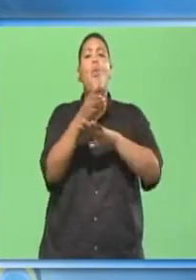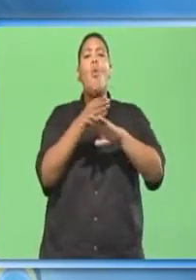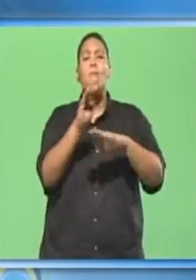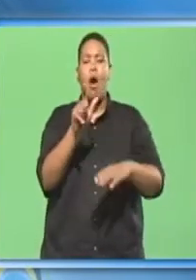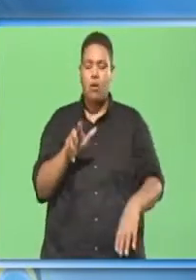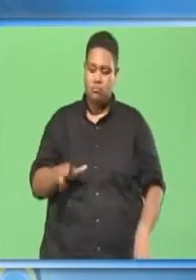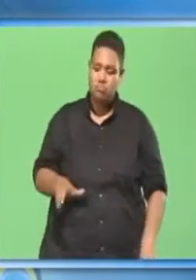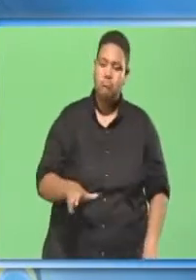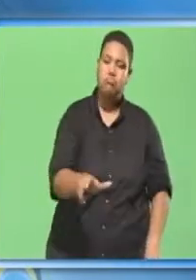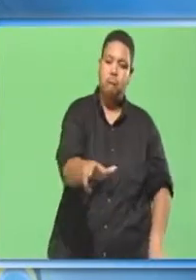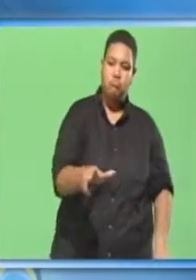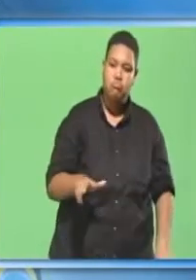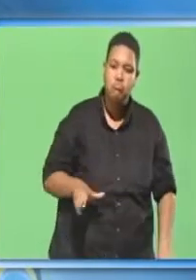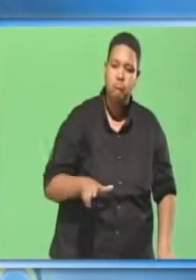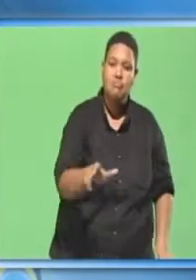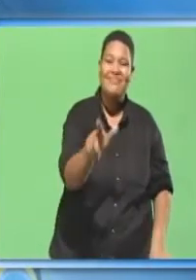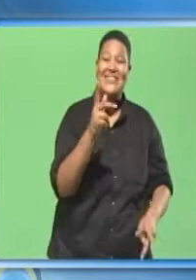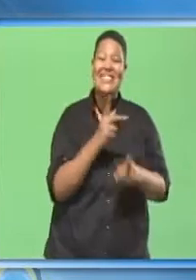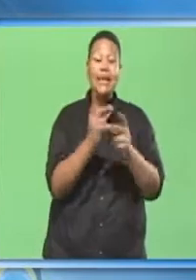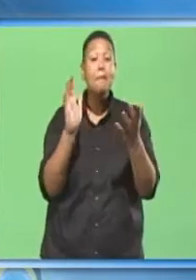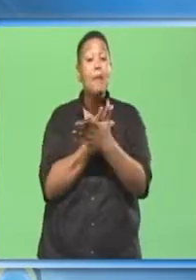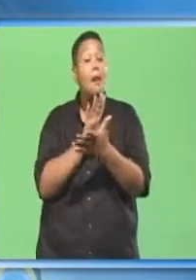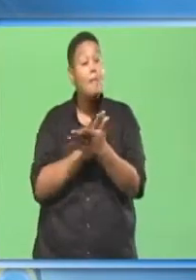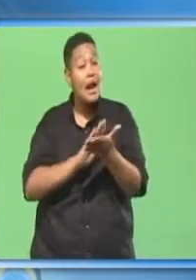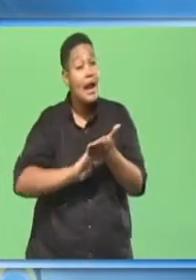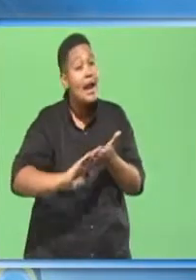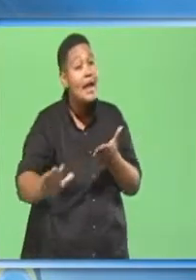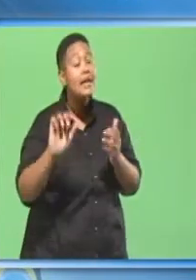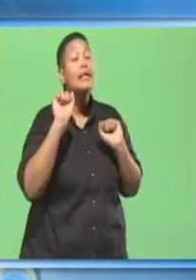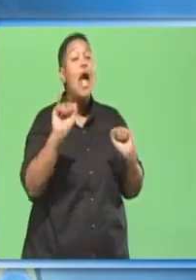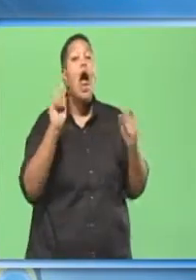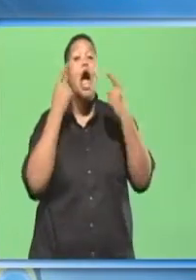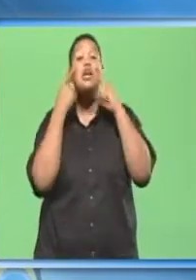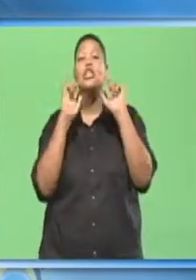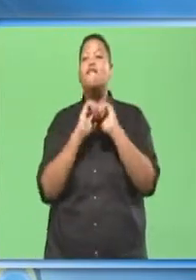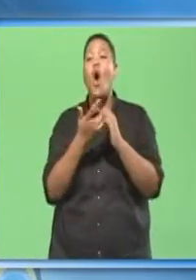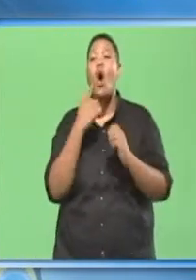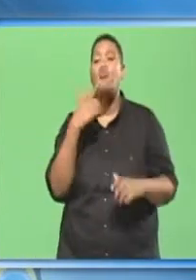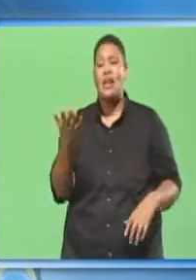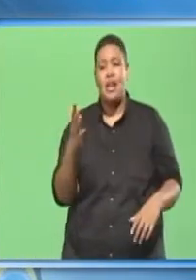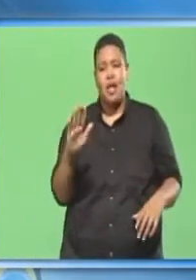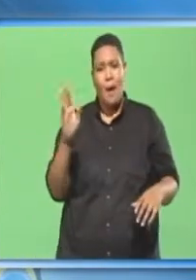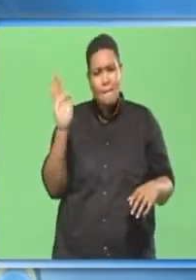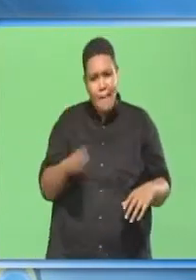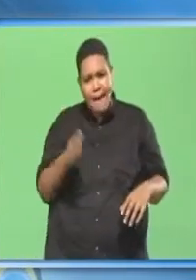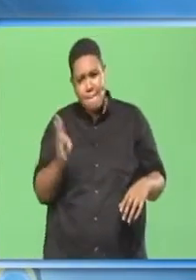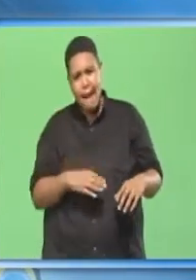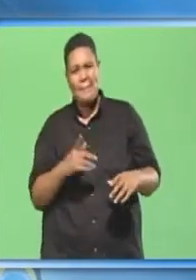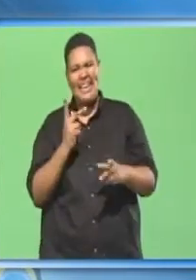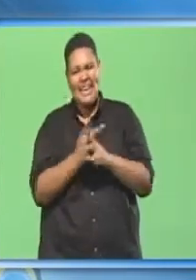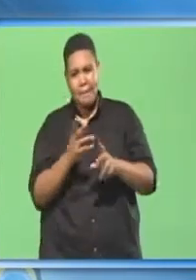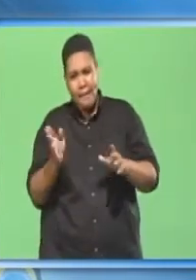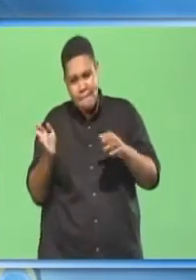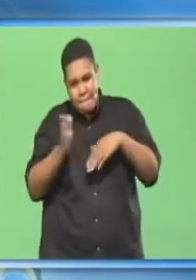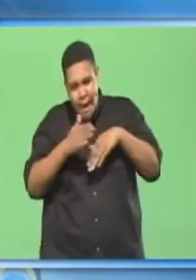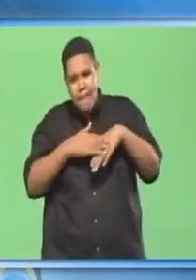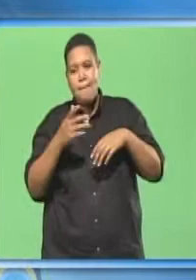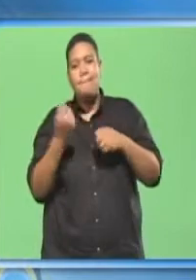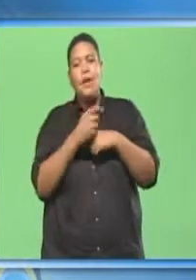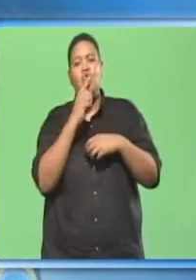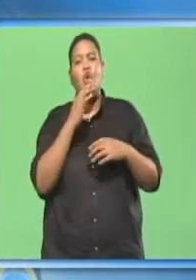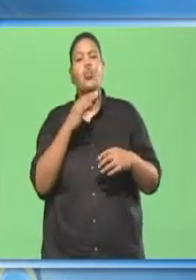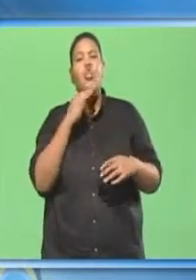possible. Keep the paper clean. This can be achieved by slapping it against the bench to get the dust out.